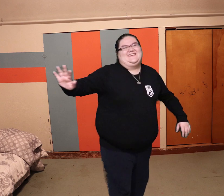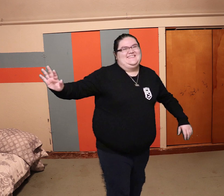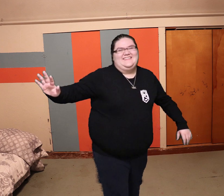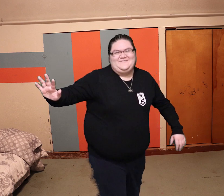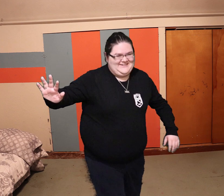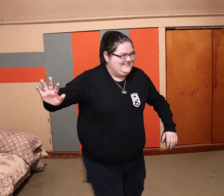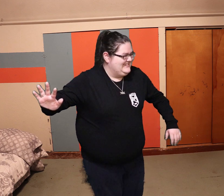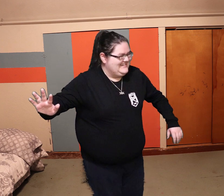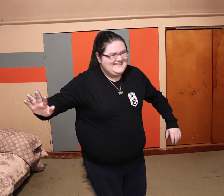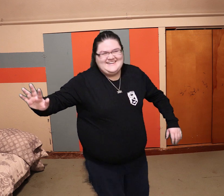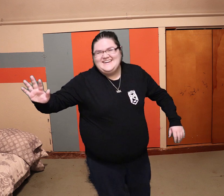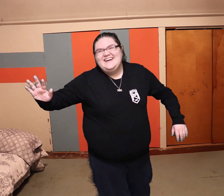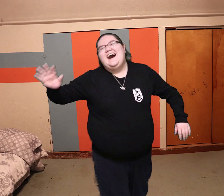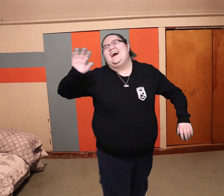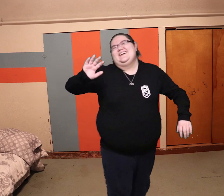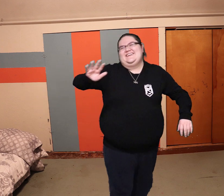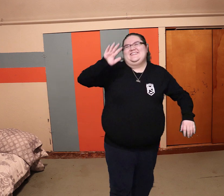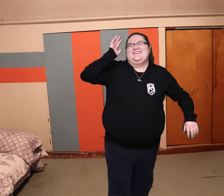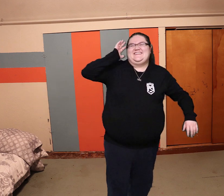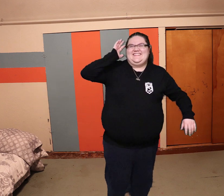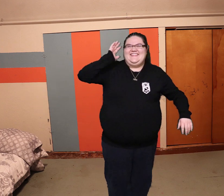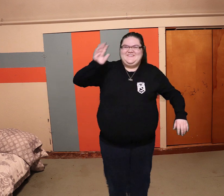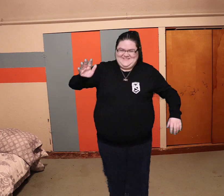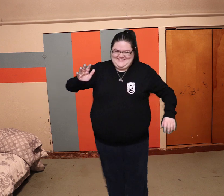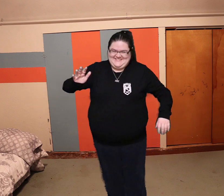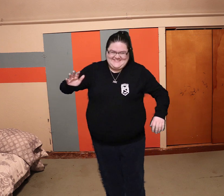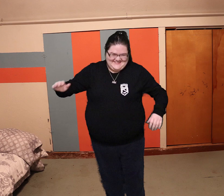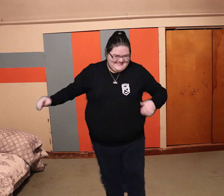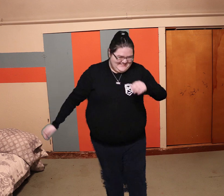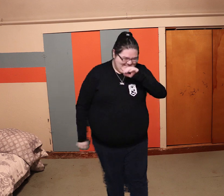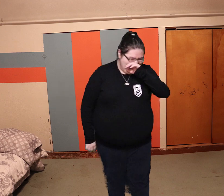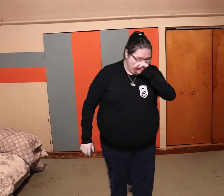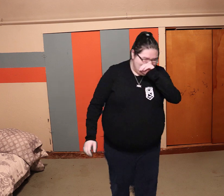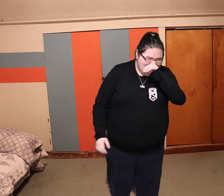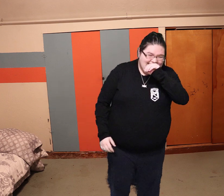I freaking love you. I fucking love you.